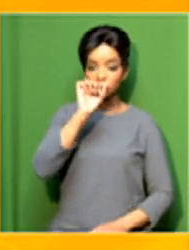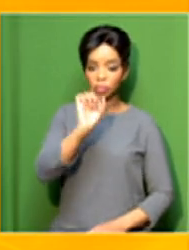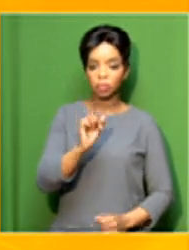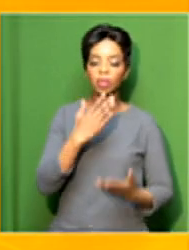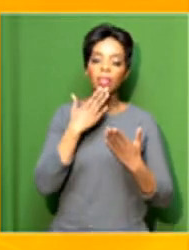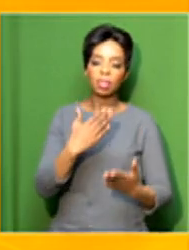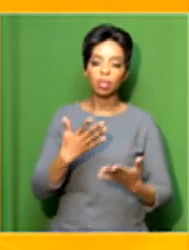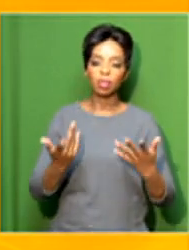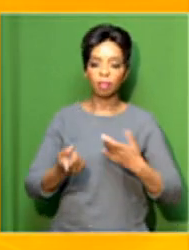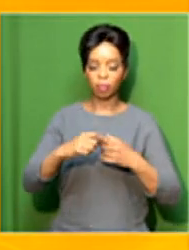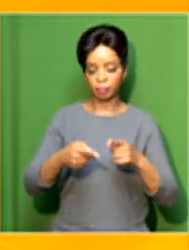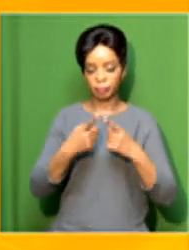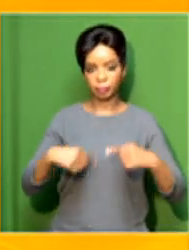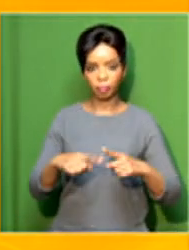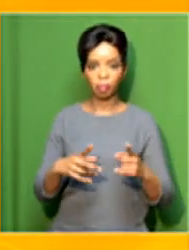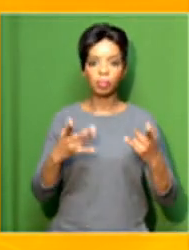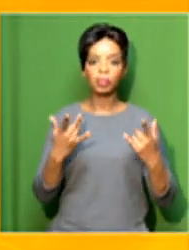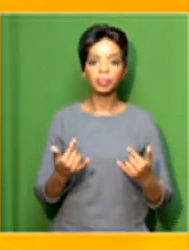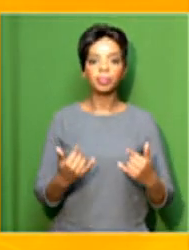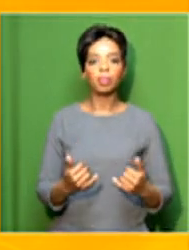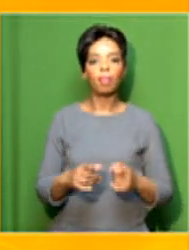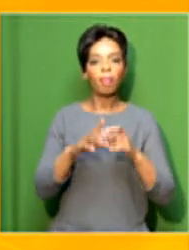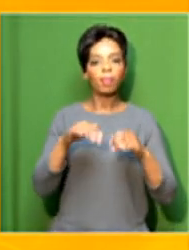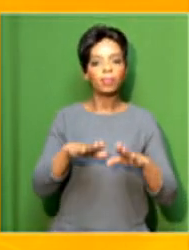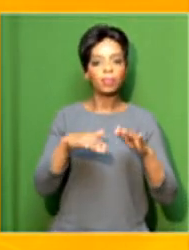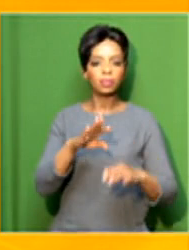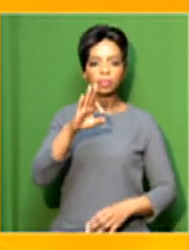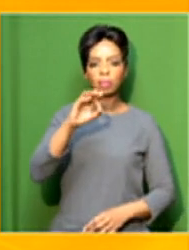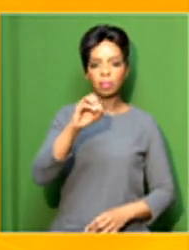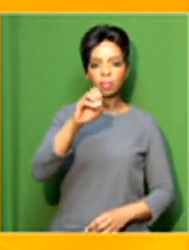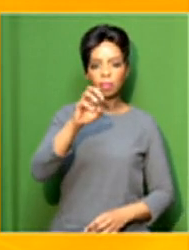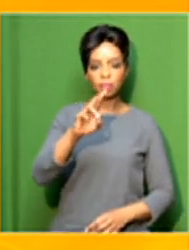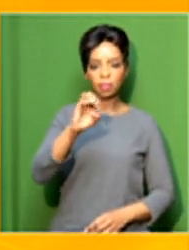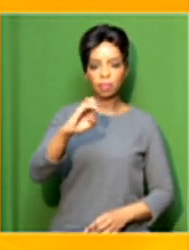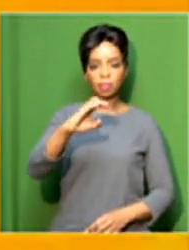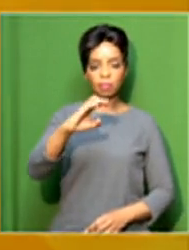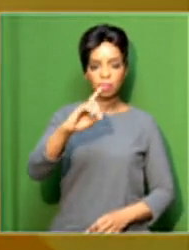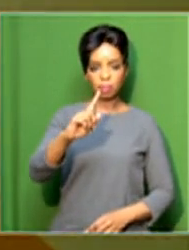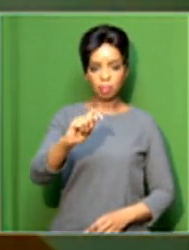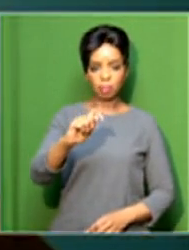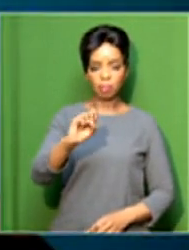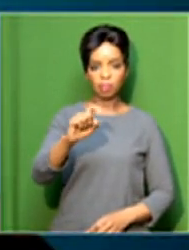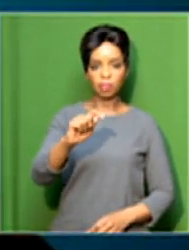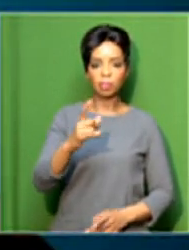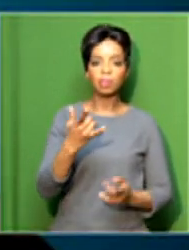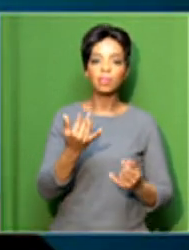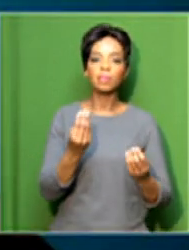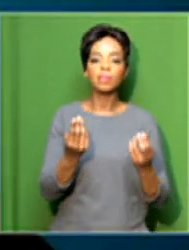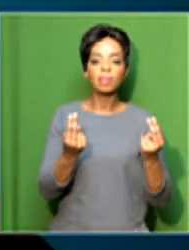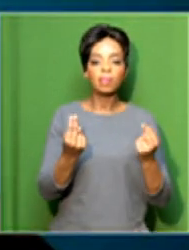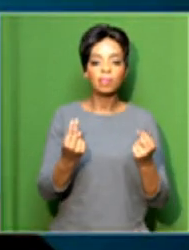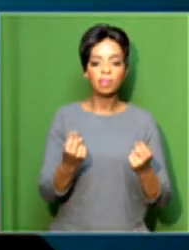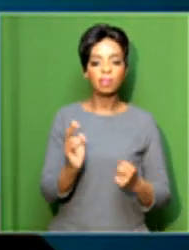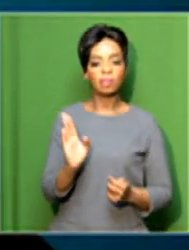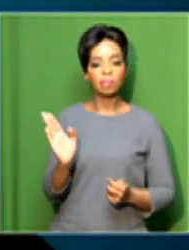for staying with us. Now, the Great African Seaforest is being put under the spotlight through a new Netflix original documentary called My